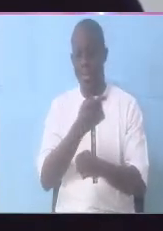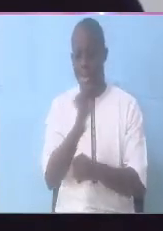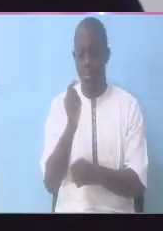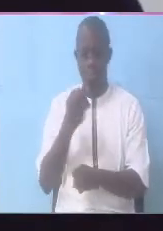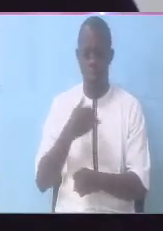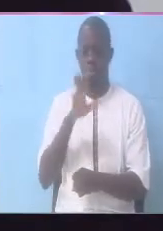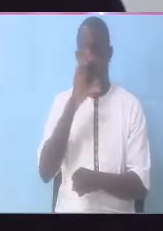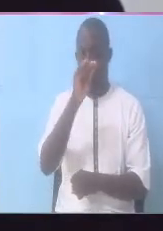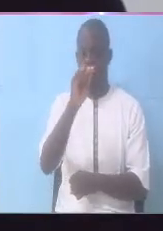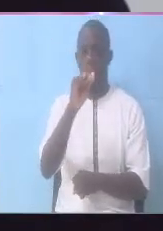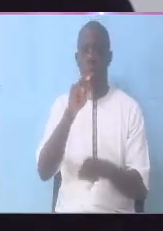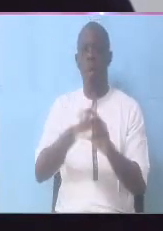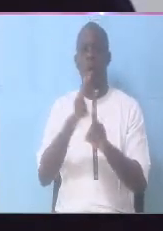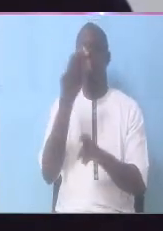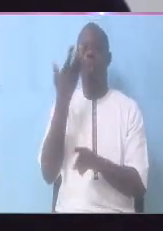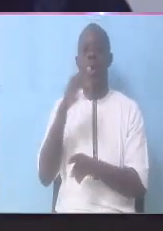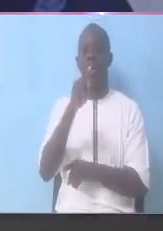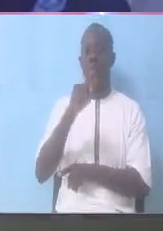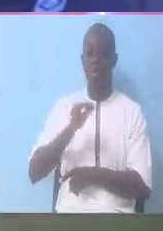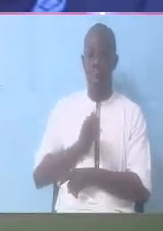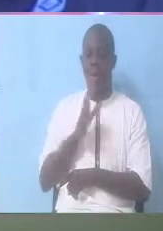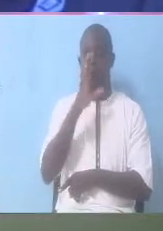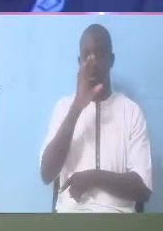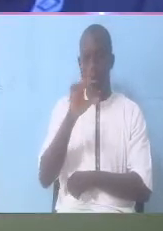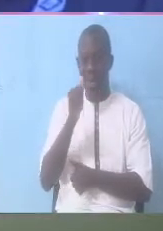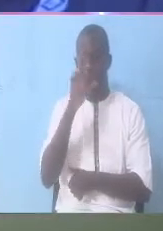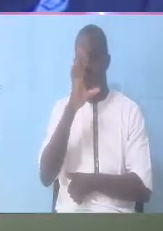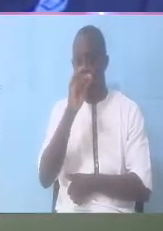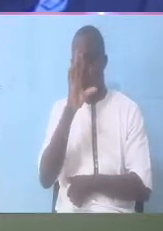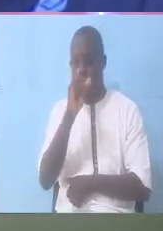it made us all believe, oh, on the whole, this is true.